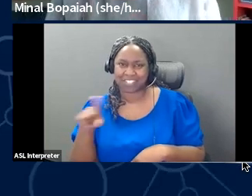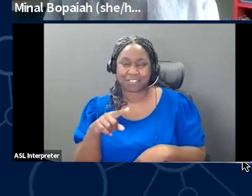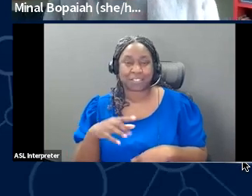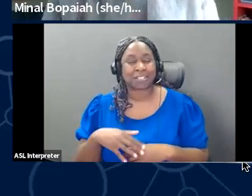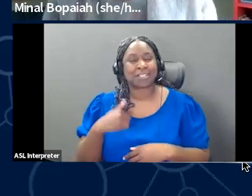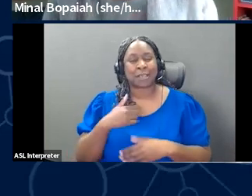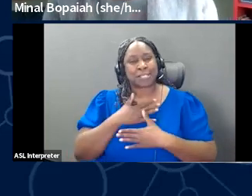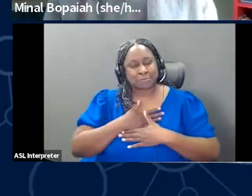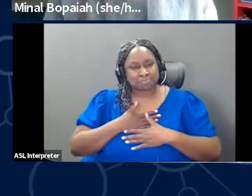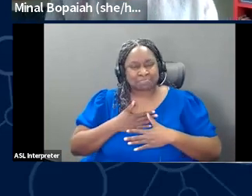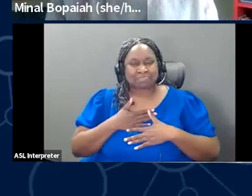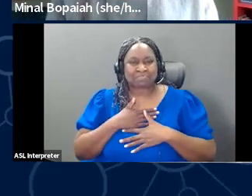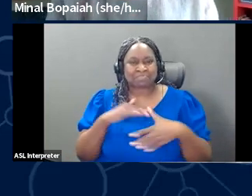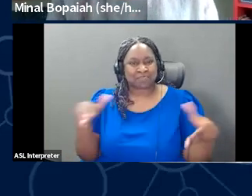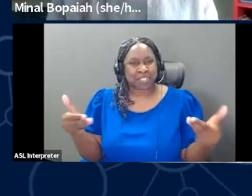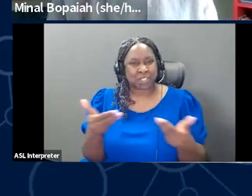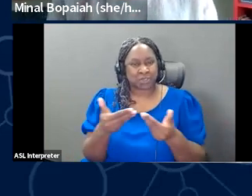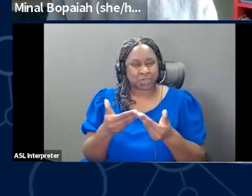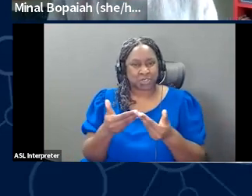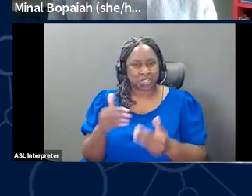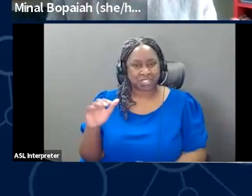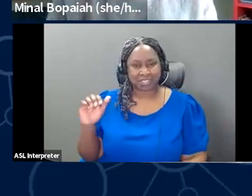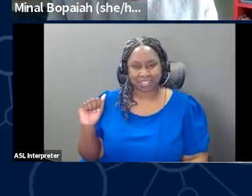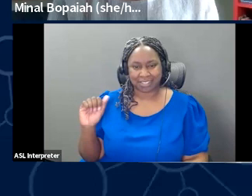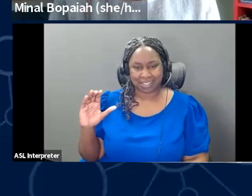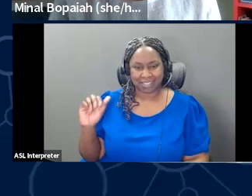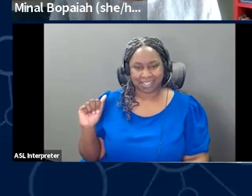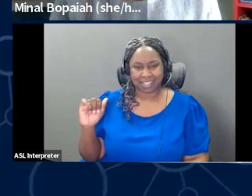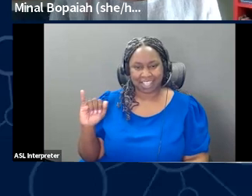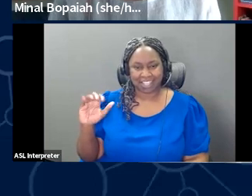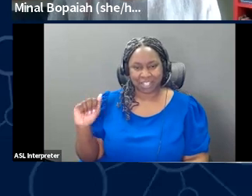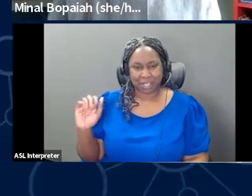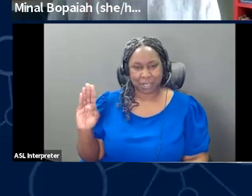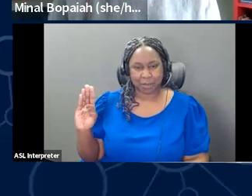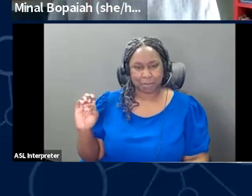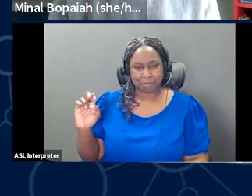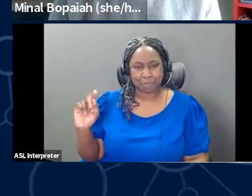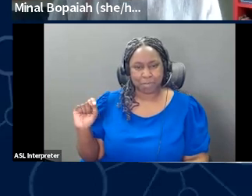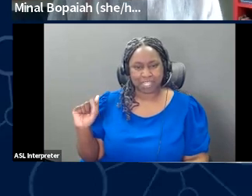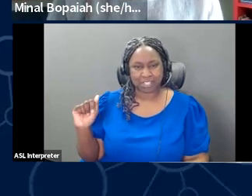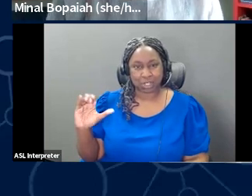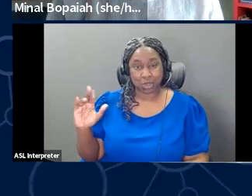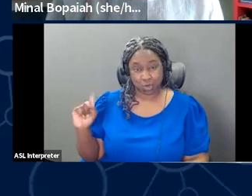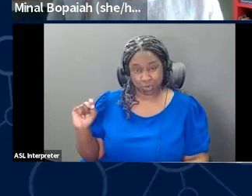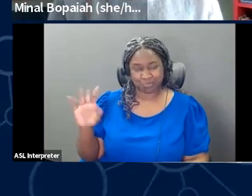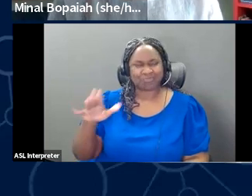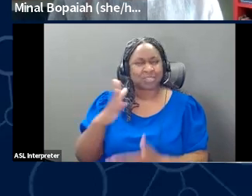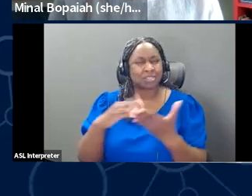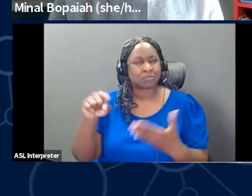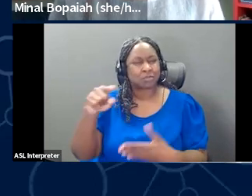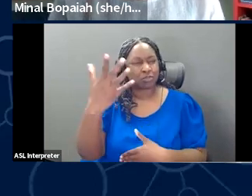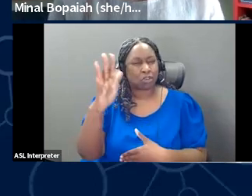great pleasure to introduce you all to Acacia Betancourt. Some of you know me. I think those of you who know me